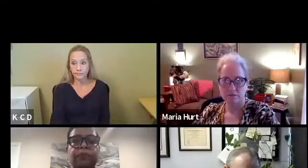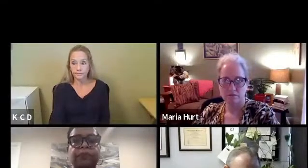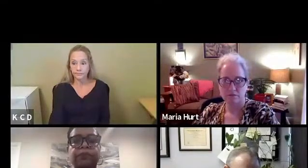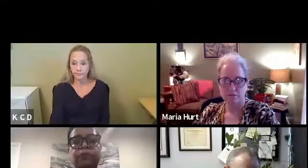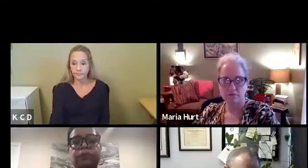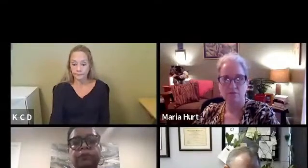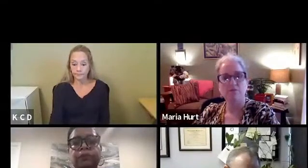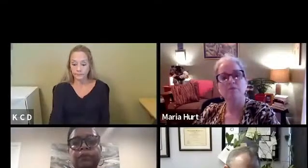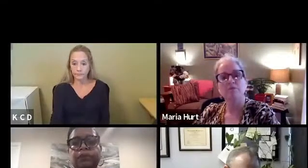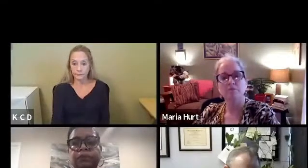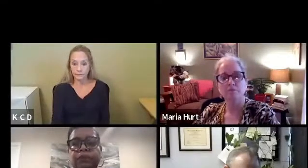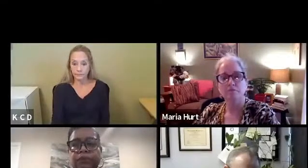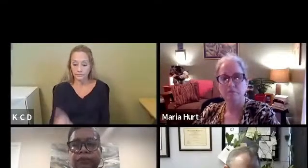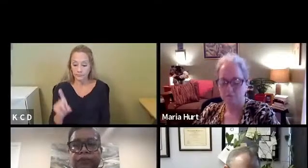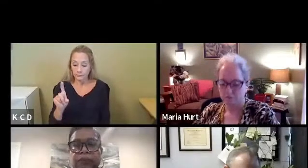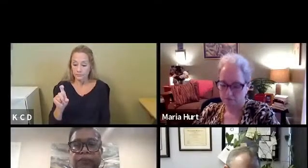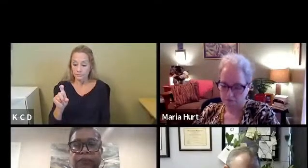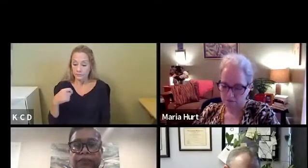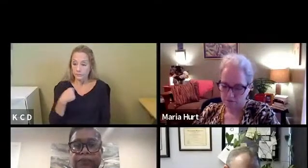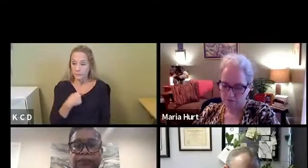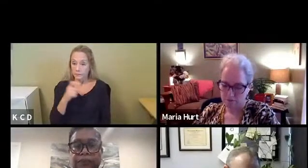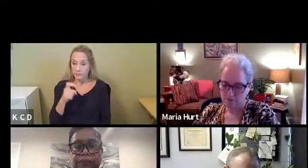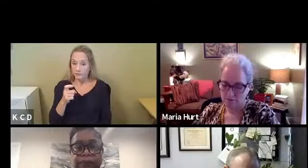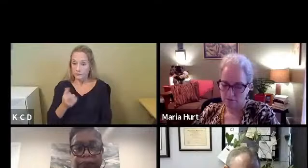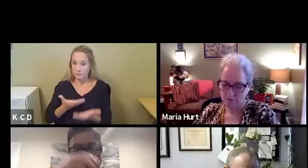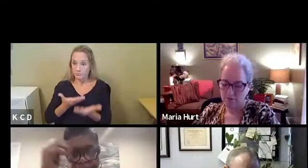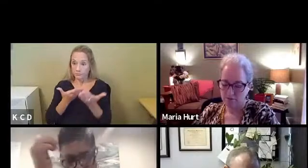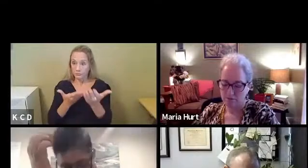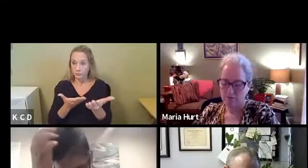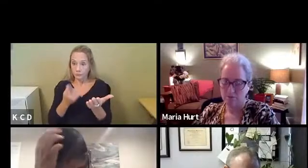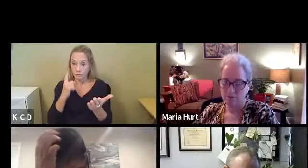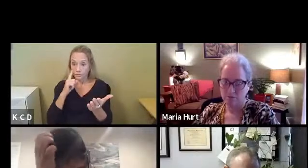Do we need a motion to continue this? I think we do.